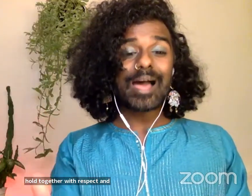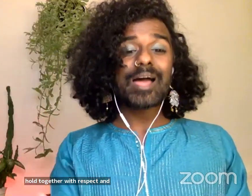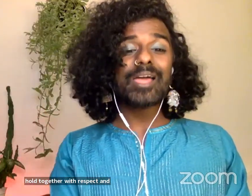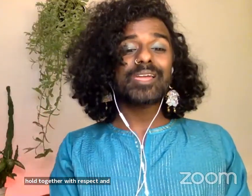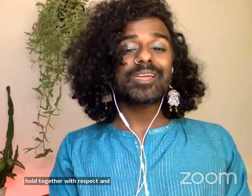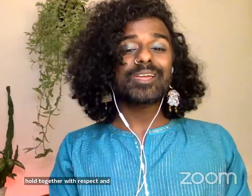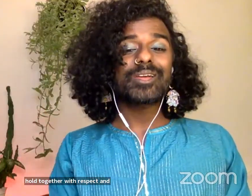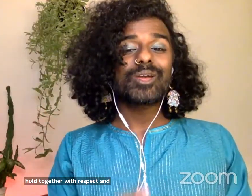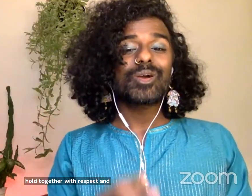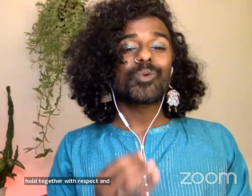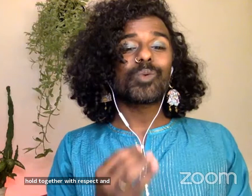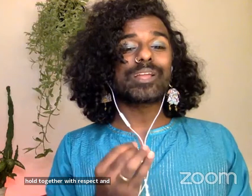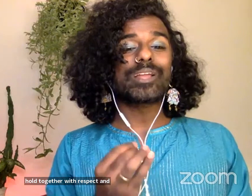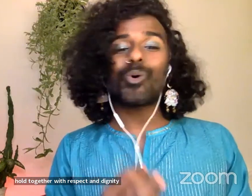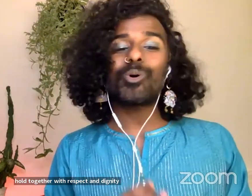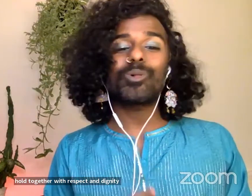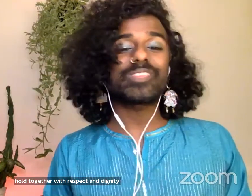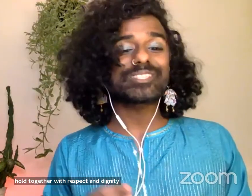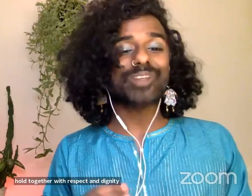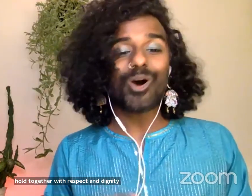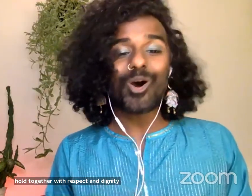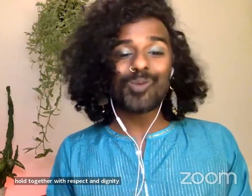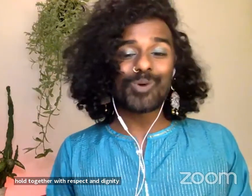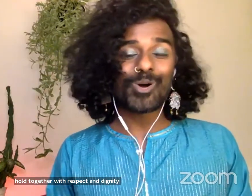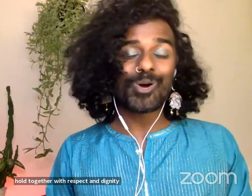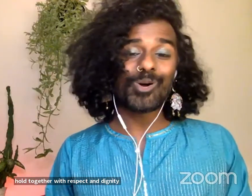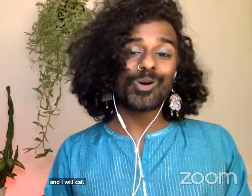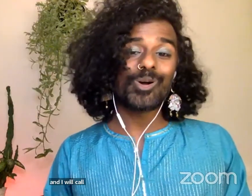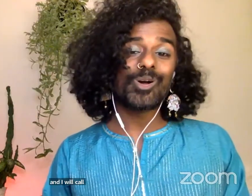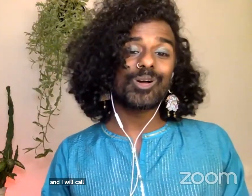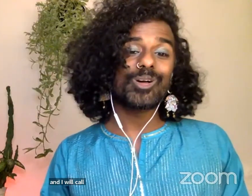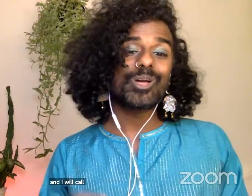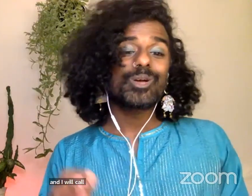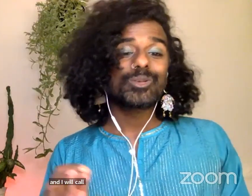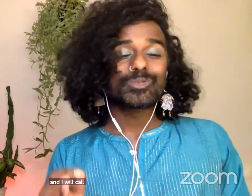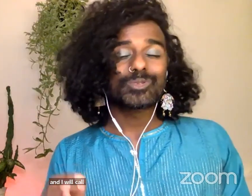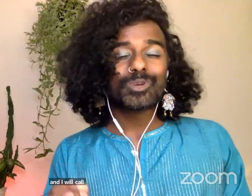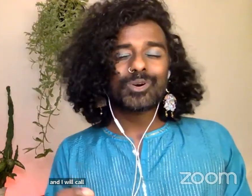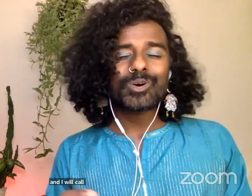And I will call this armor